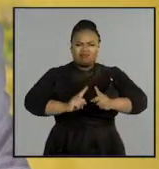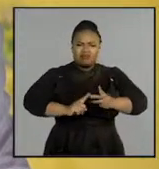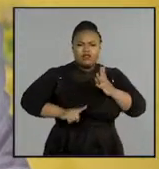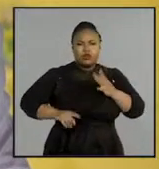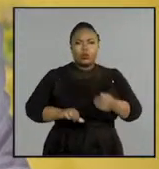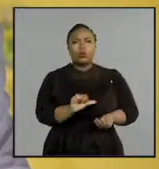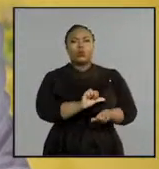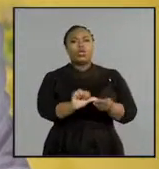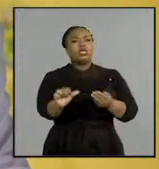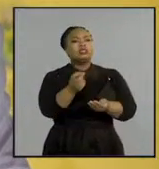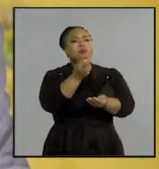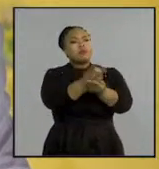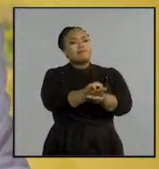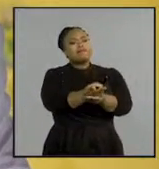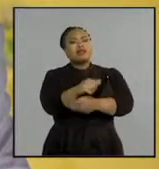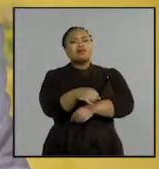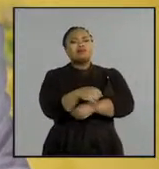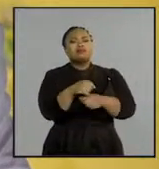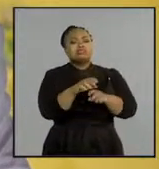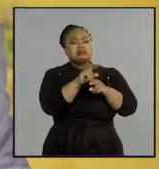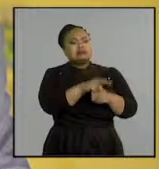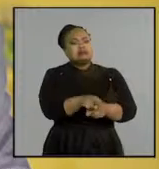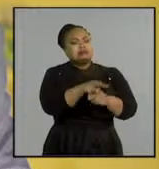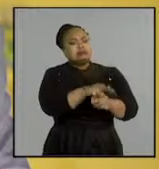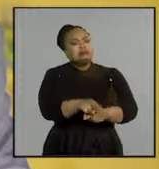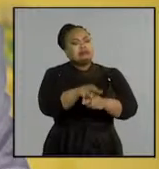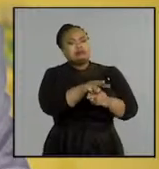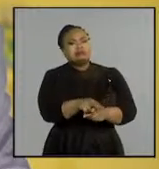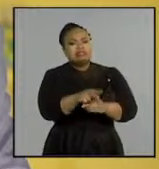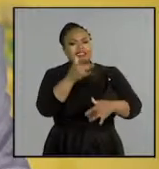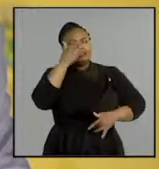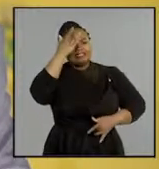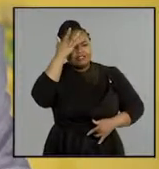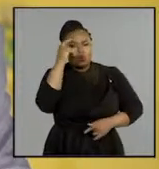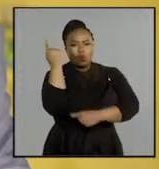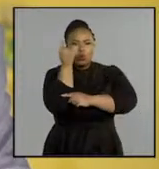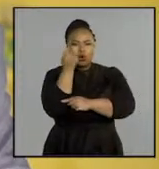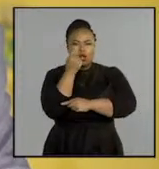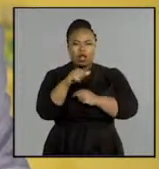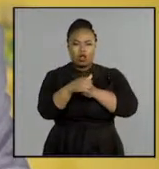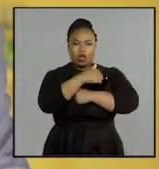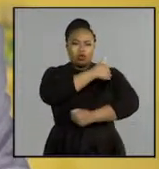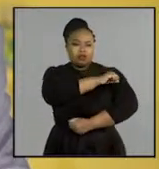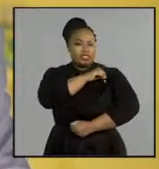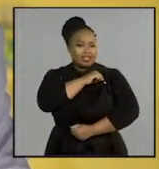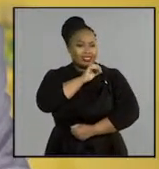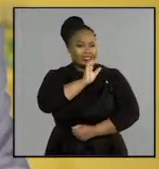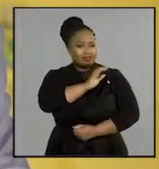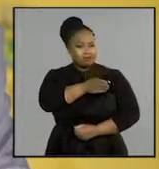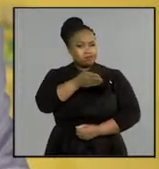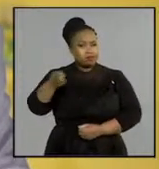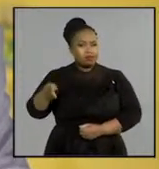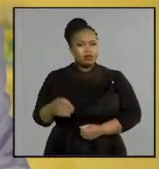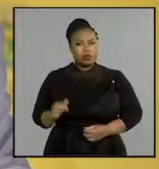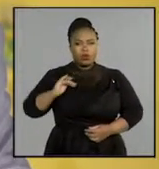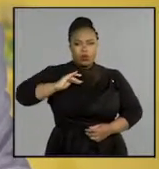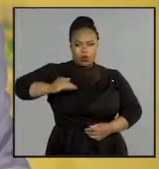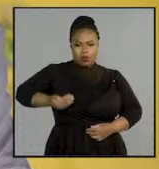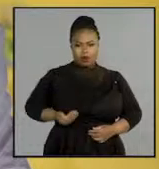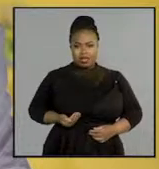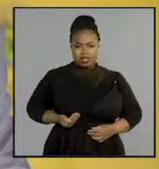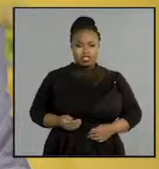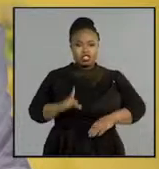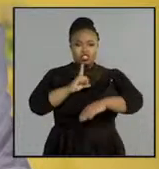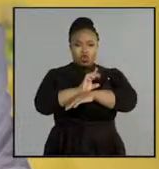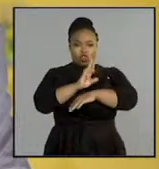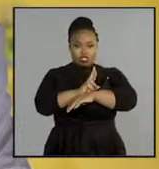different specialties are spending weeks in rural hospitals operating patients. For example, our